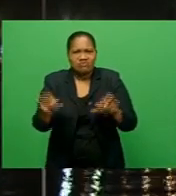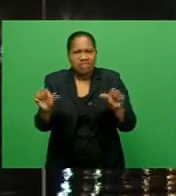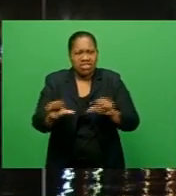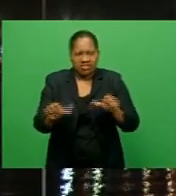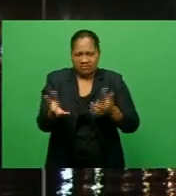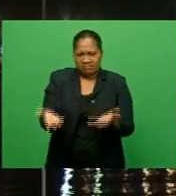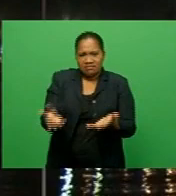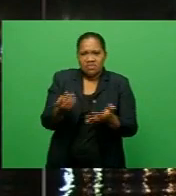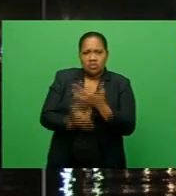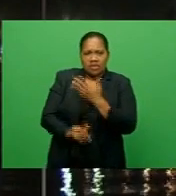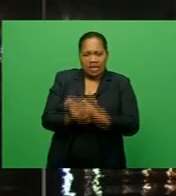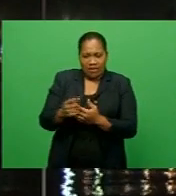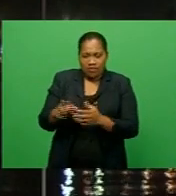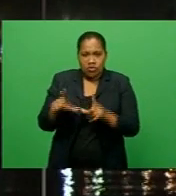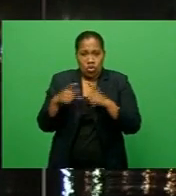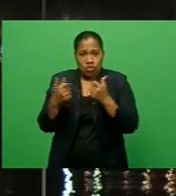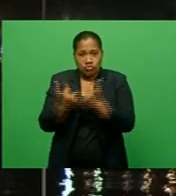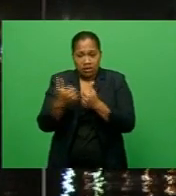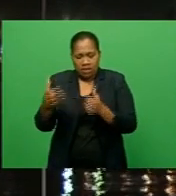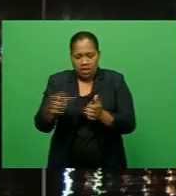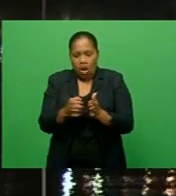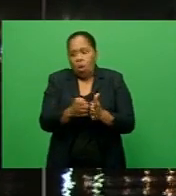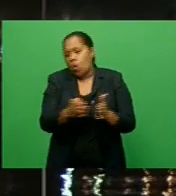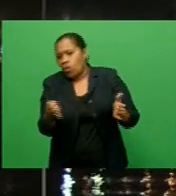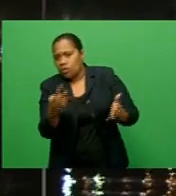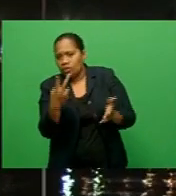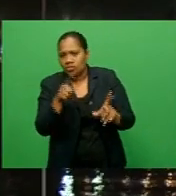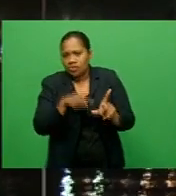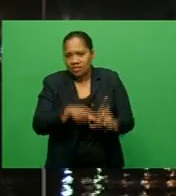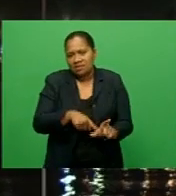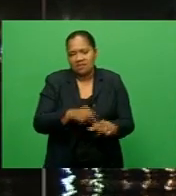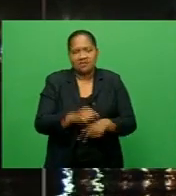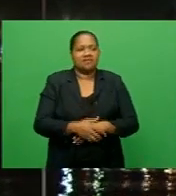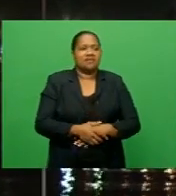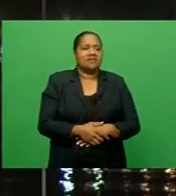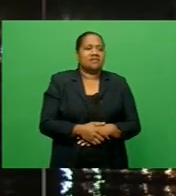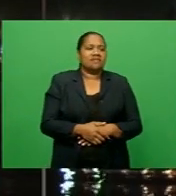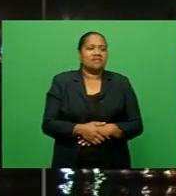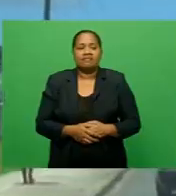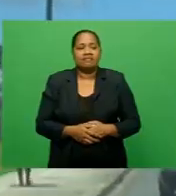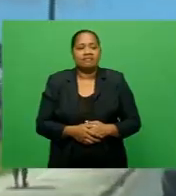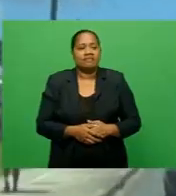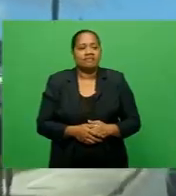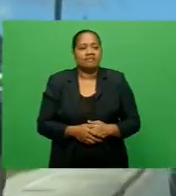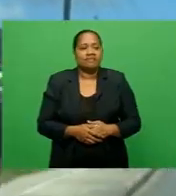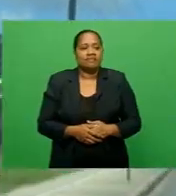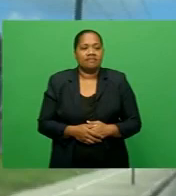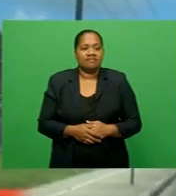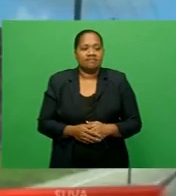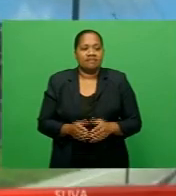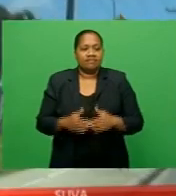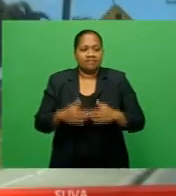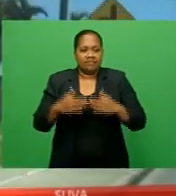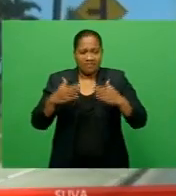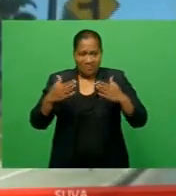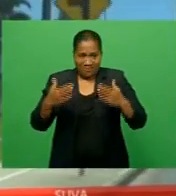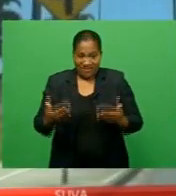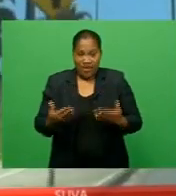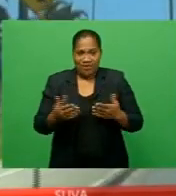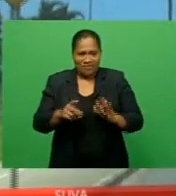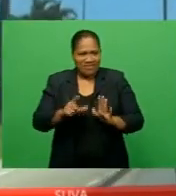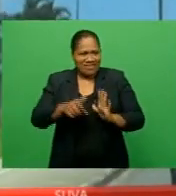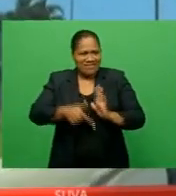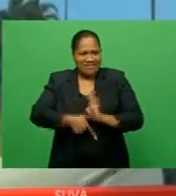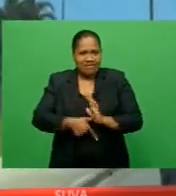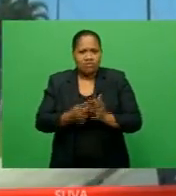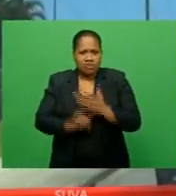period for contractors to 2 years. Kritika Kumar reports. The initial defects liability period was 1